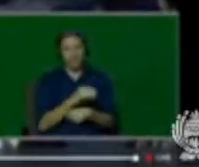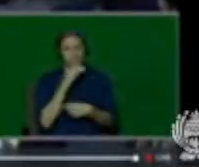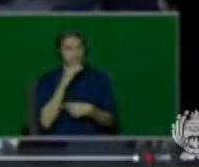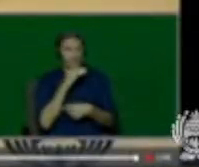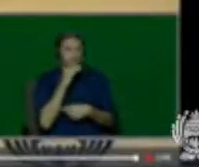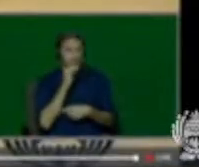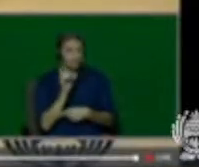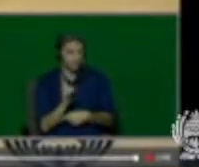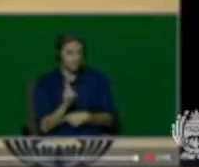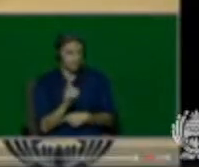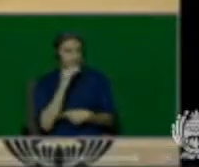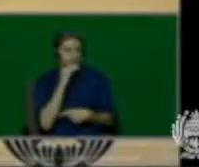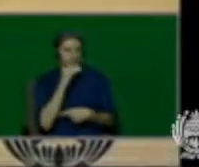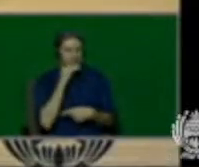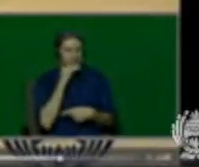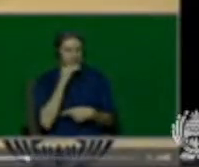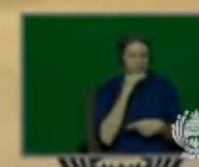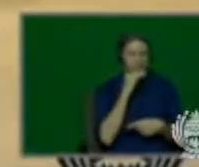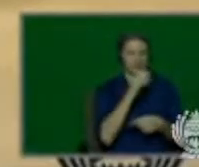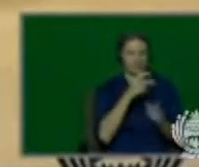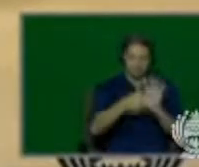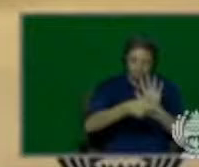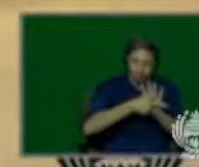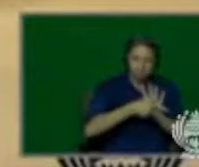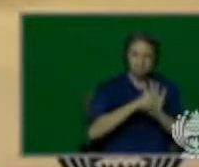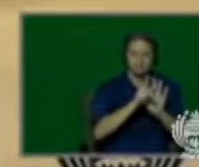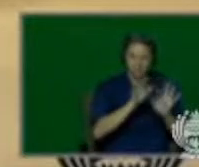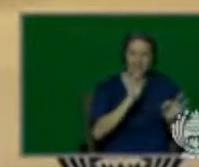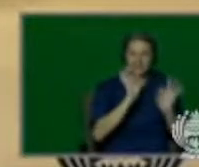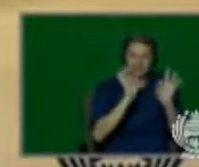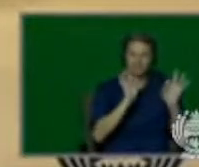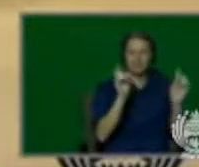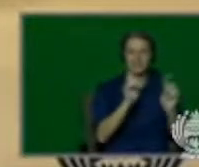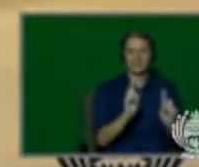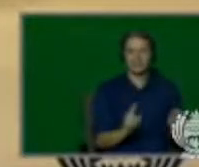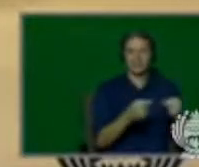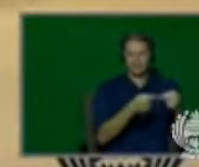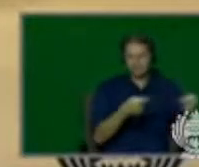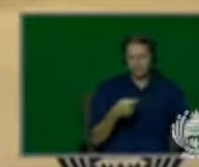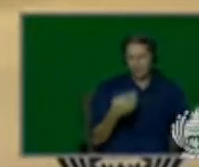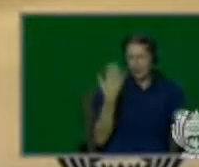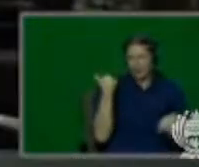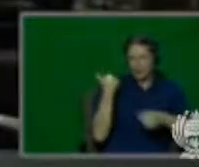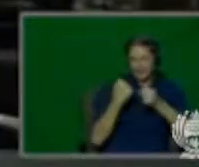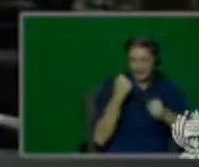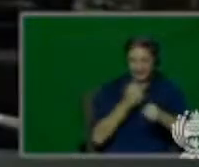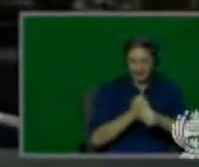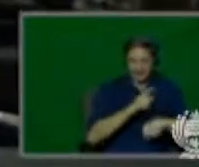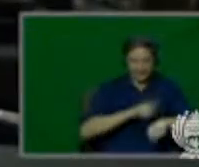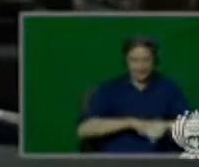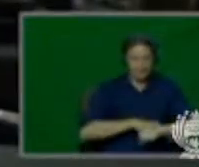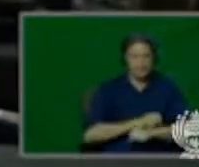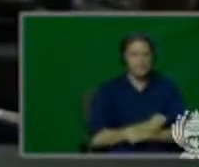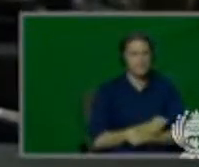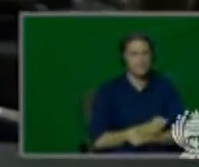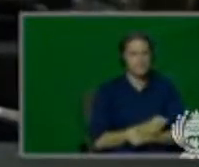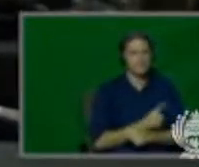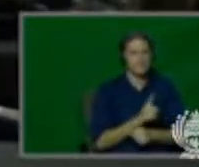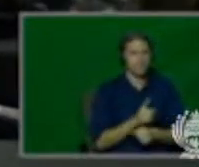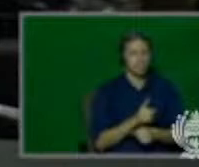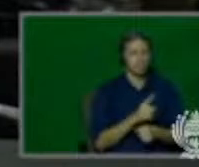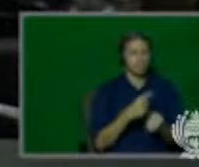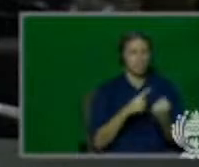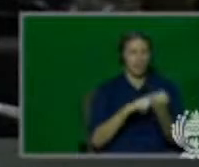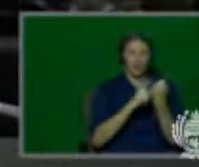financing for proposals approved during the special window last year. Lastly, our efforts to diversify